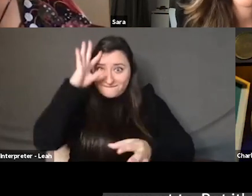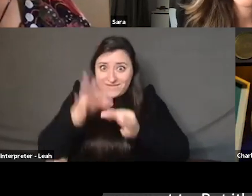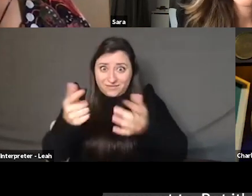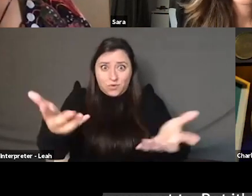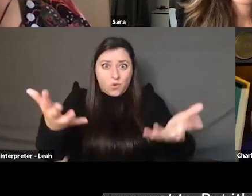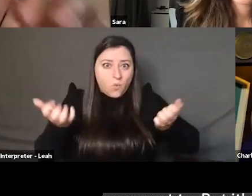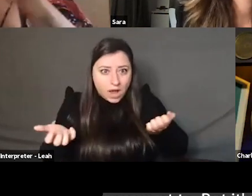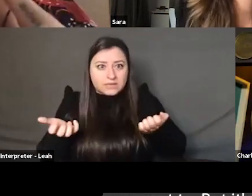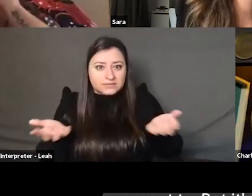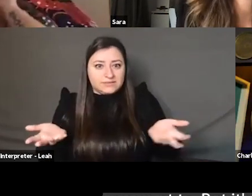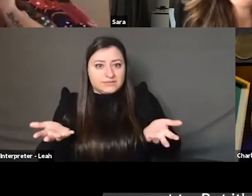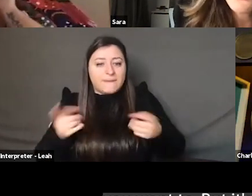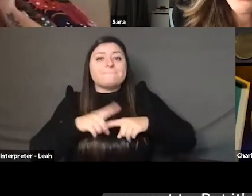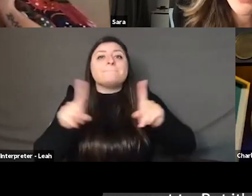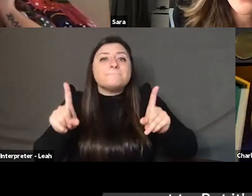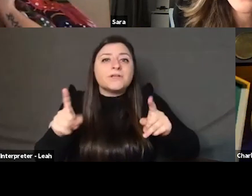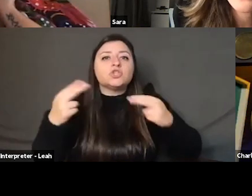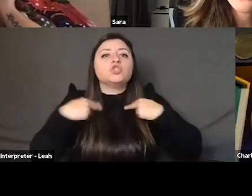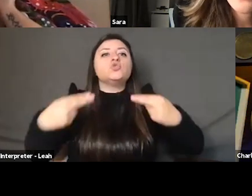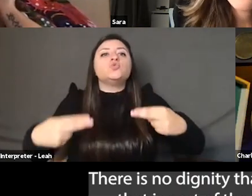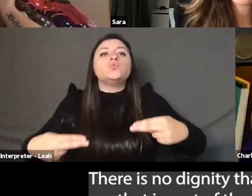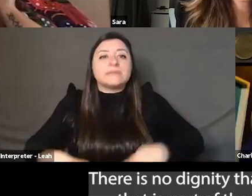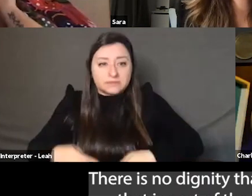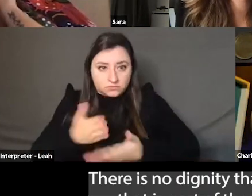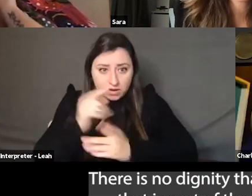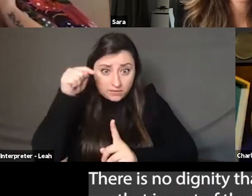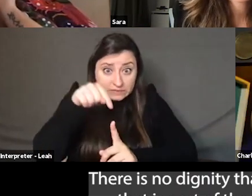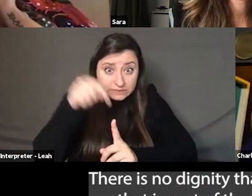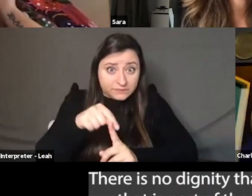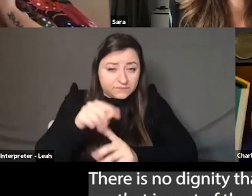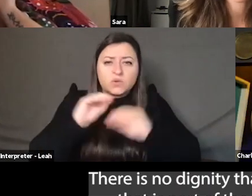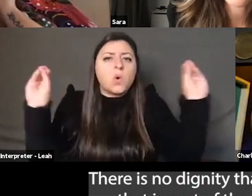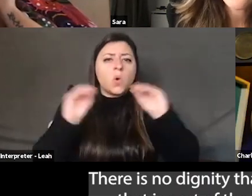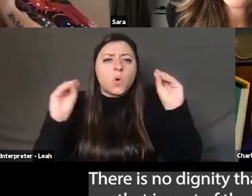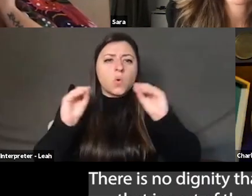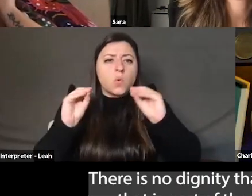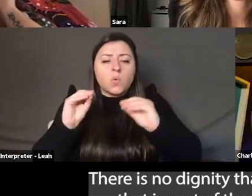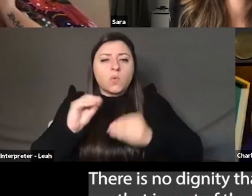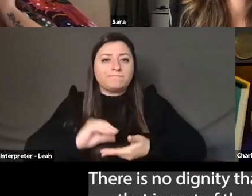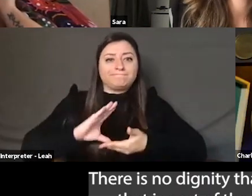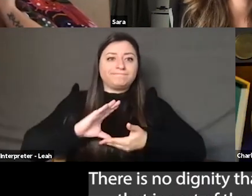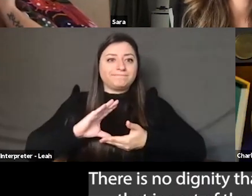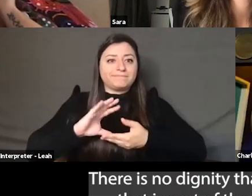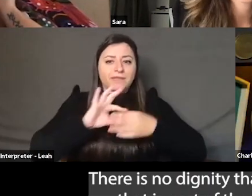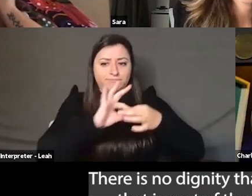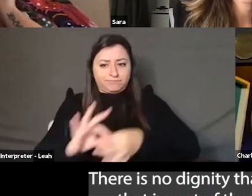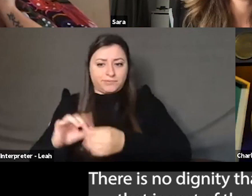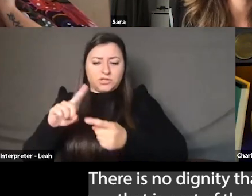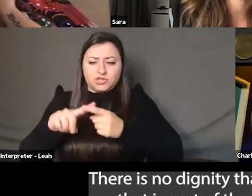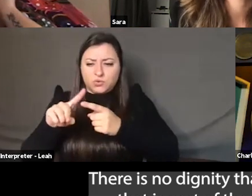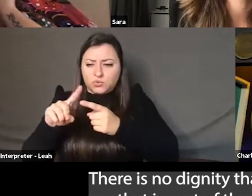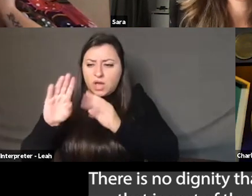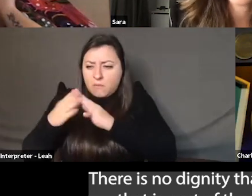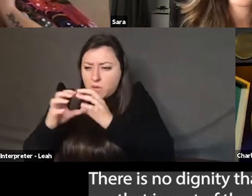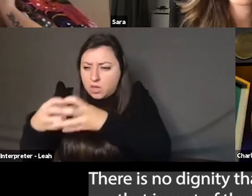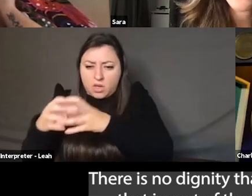to. But it's a human right. There is no dignity that is tied to a sect. That is